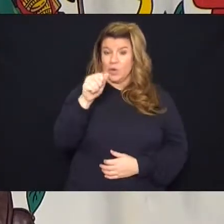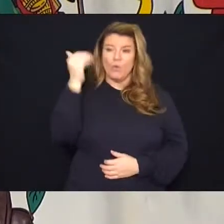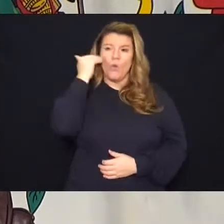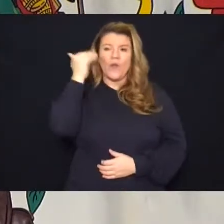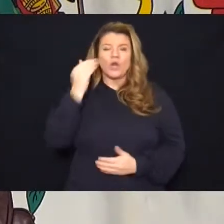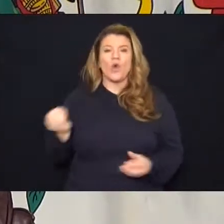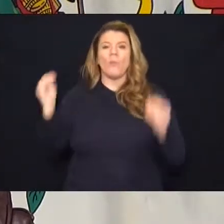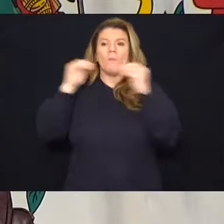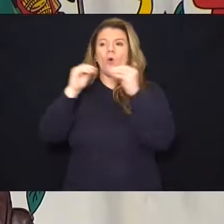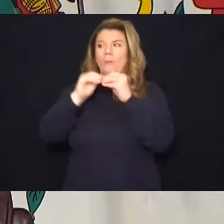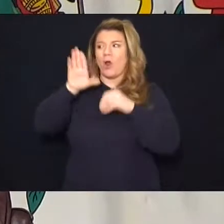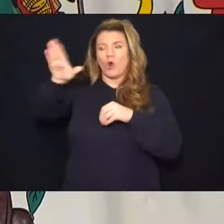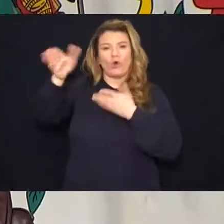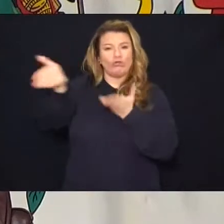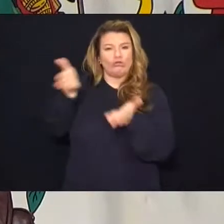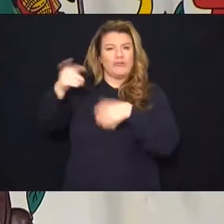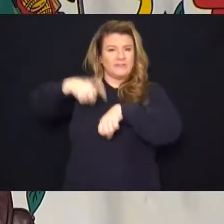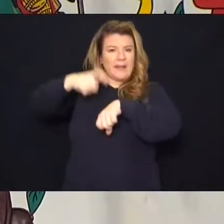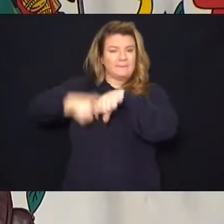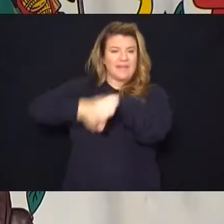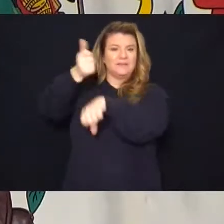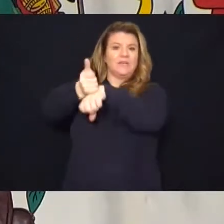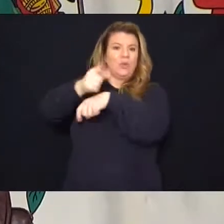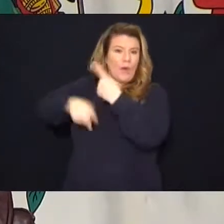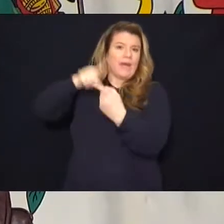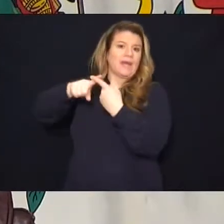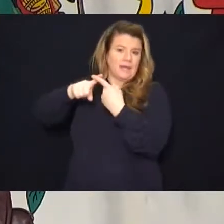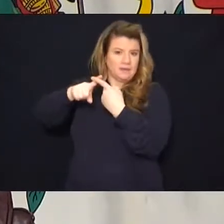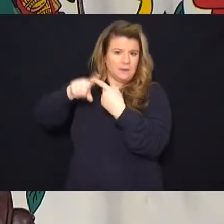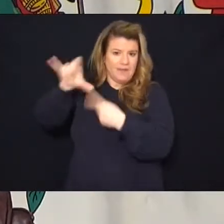bit more about when the services are set for